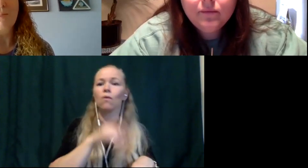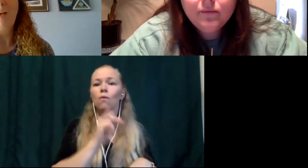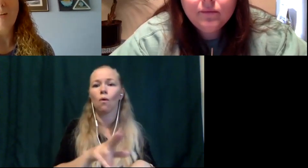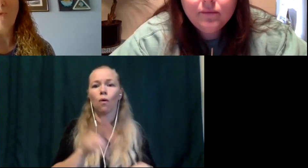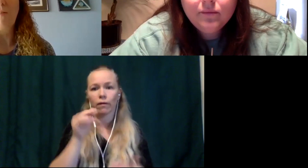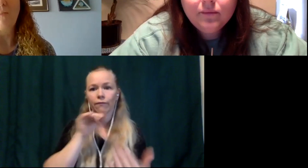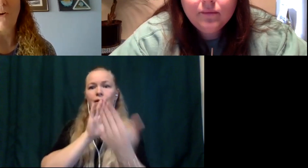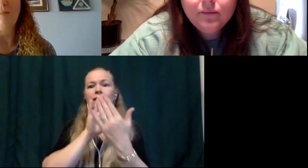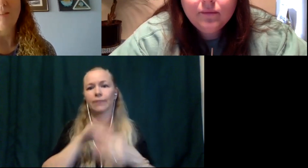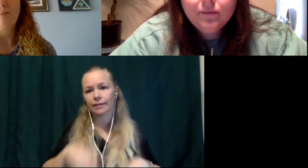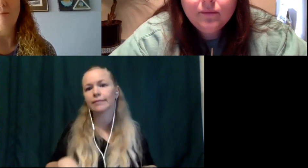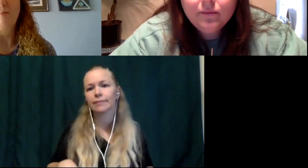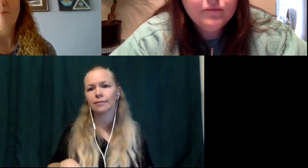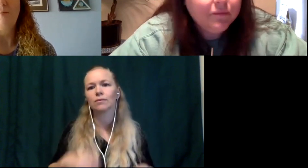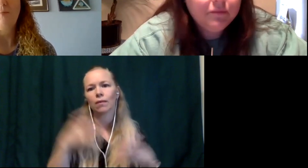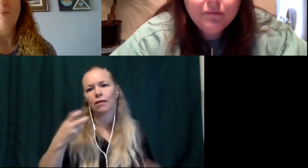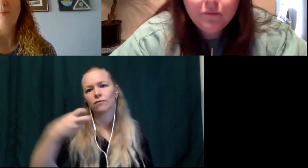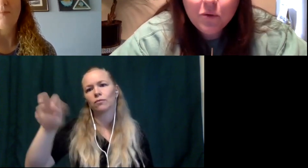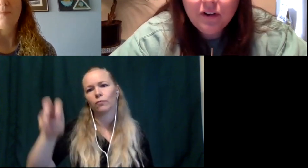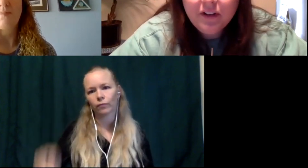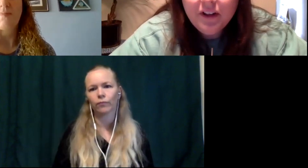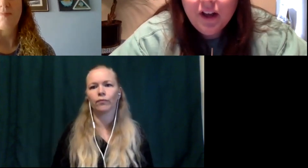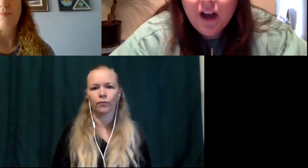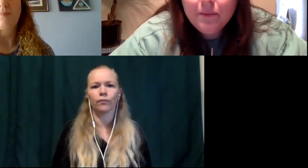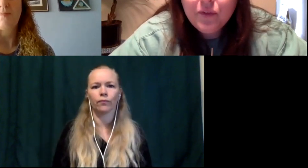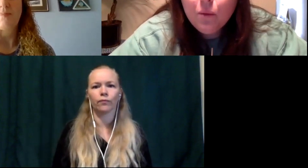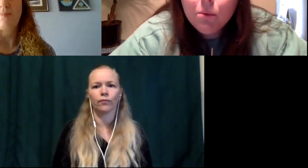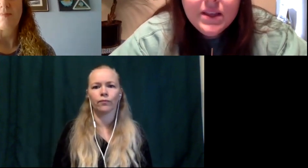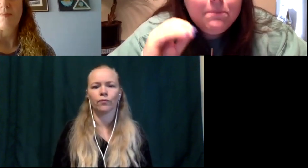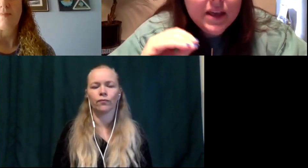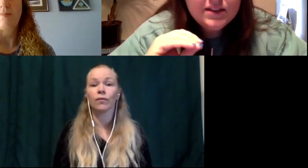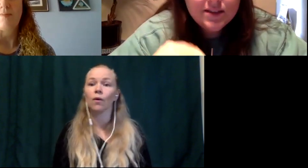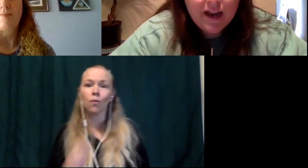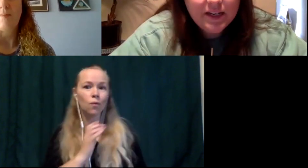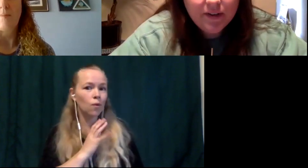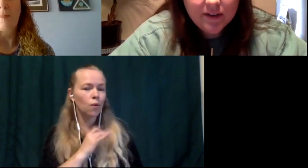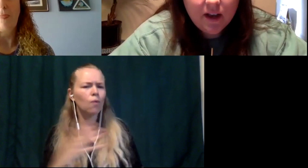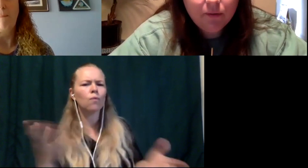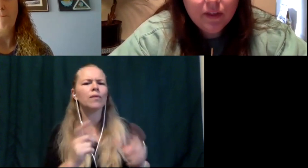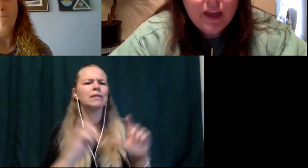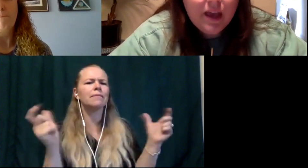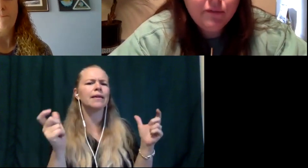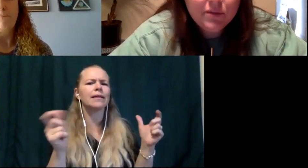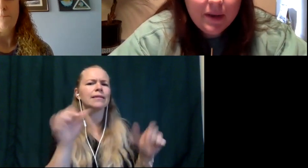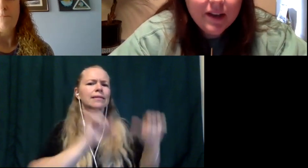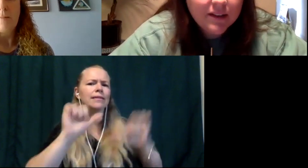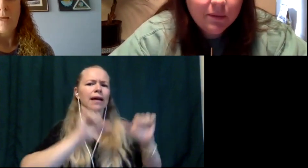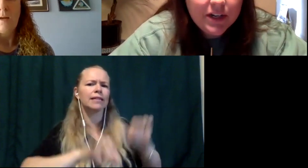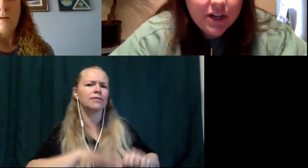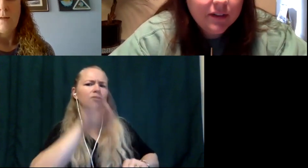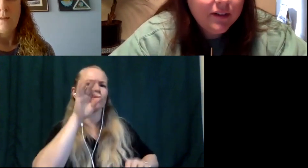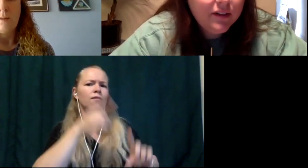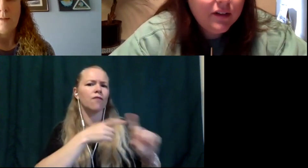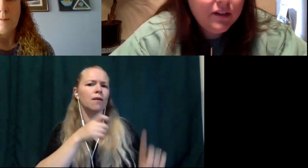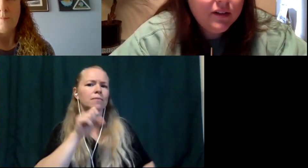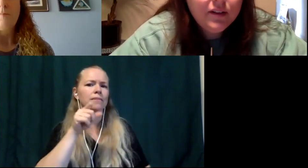there was a lot of travel involved. Cool. What was the biggest scientific discovery that came from space